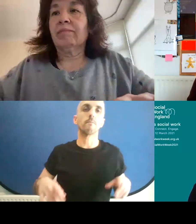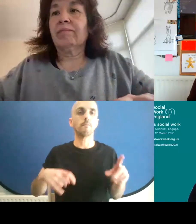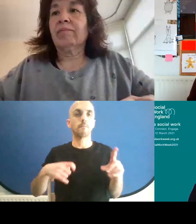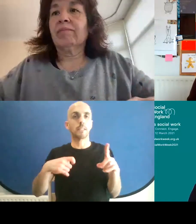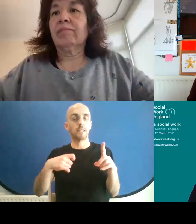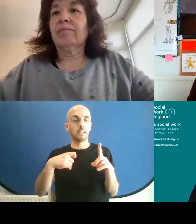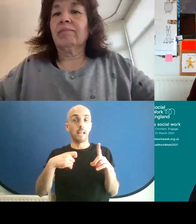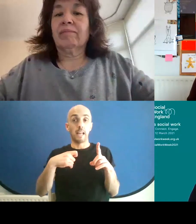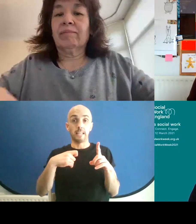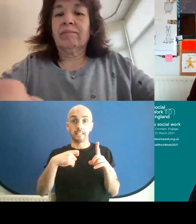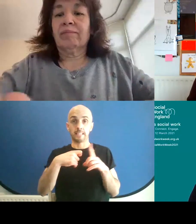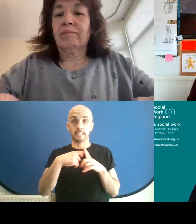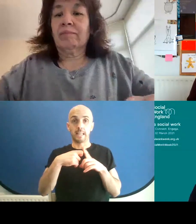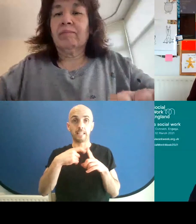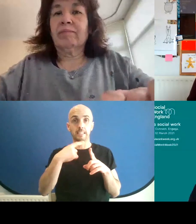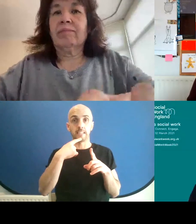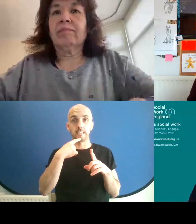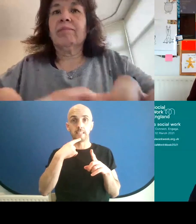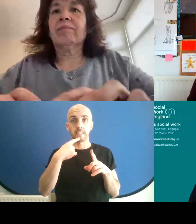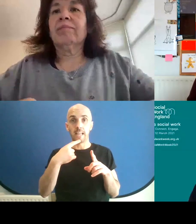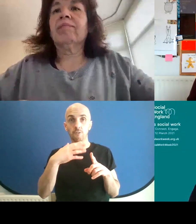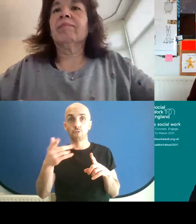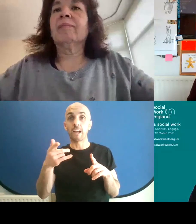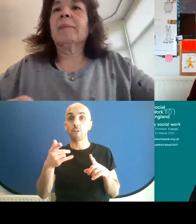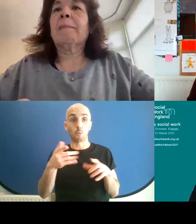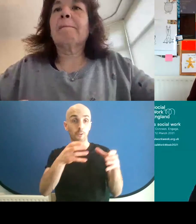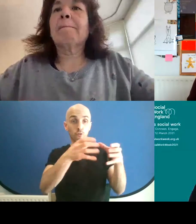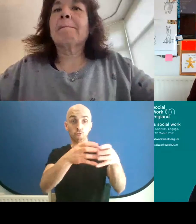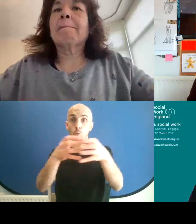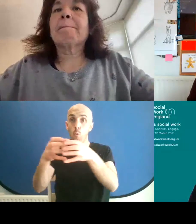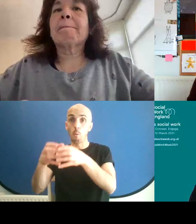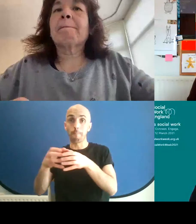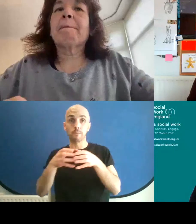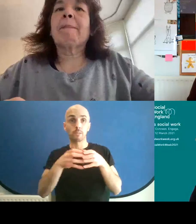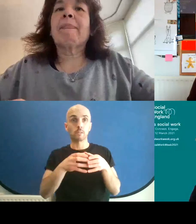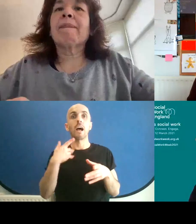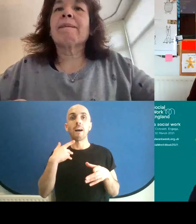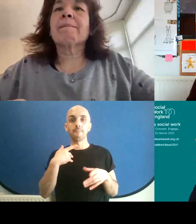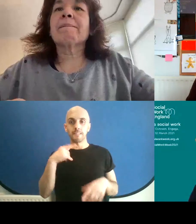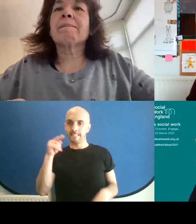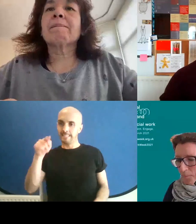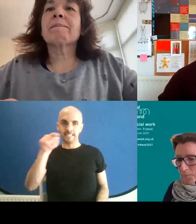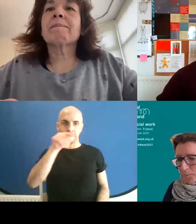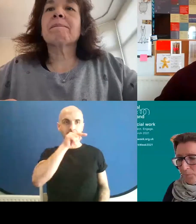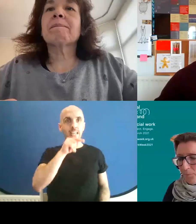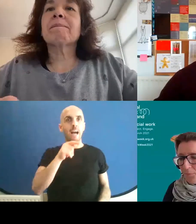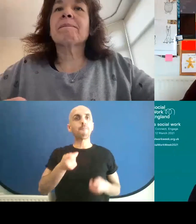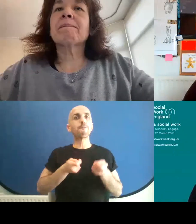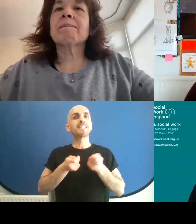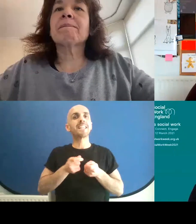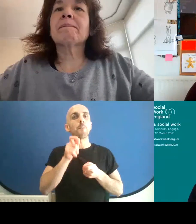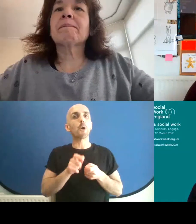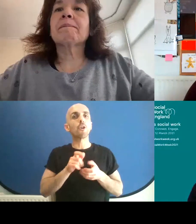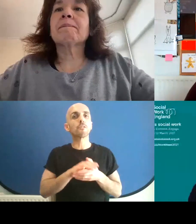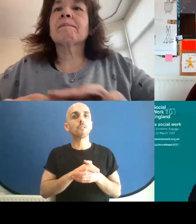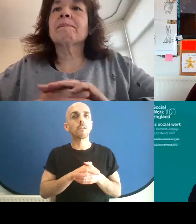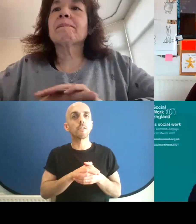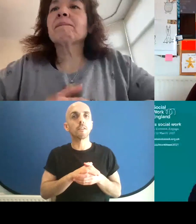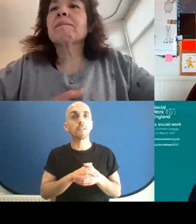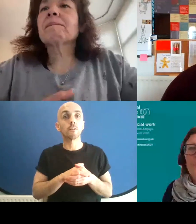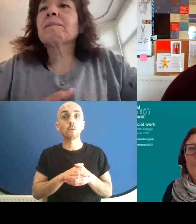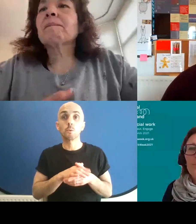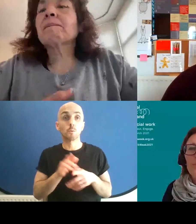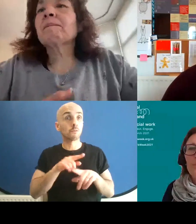could facilitators in each group designated just give us a very quick sound bite as to the discussions? Yeah, that's great. Thanks,